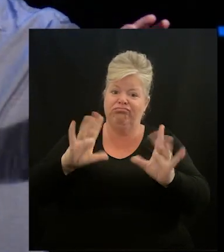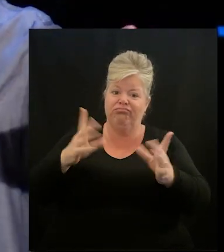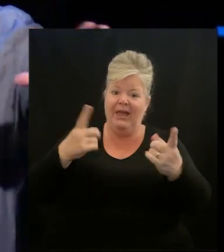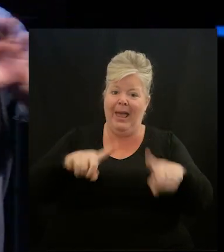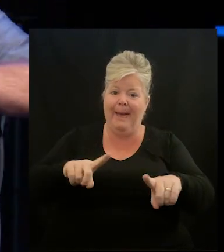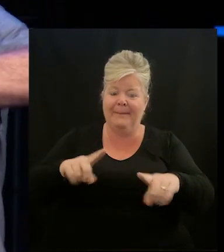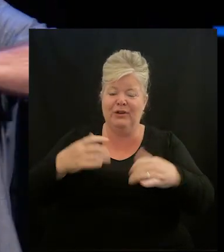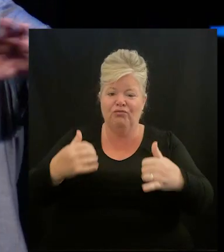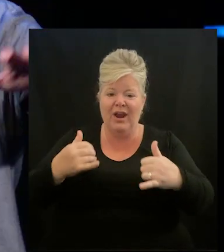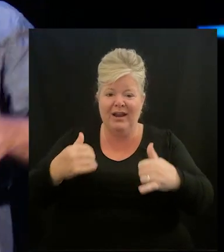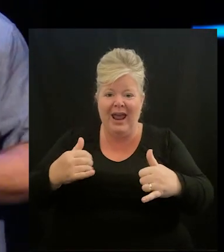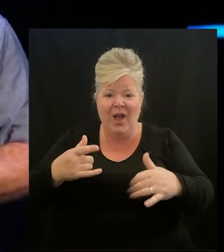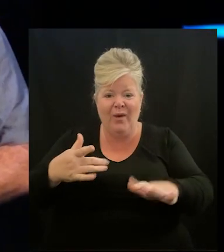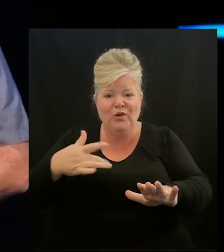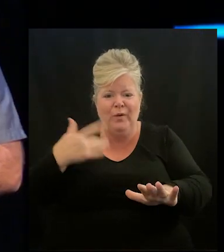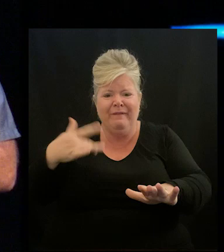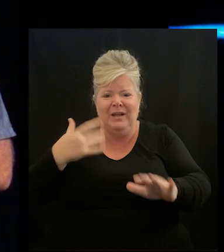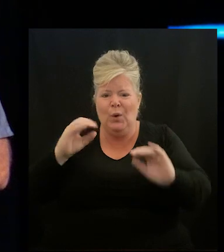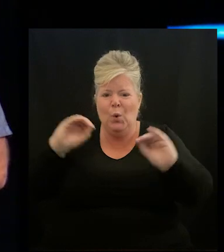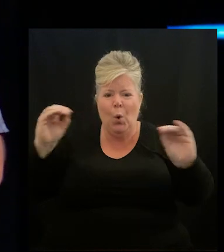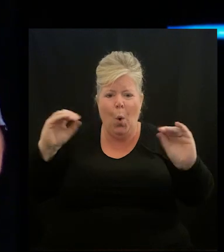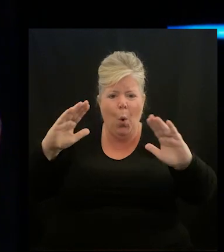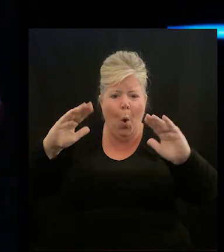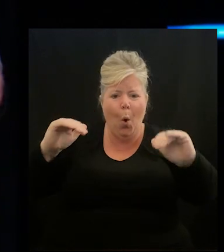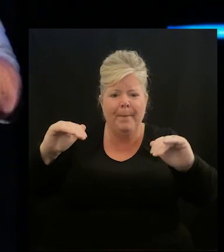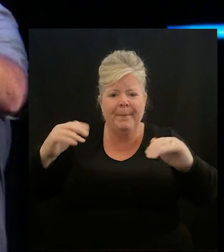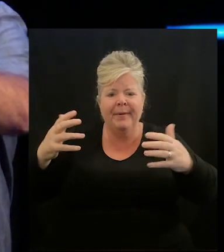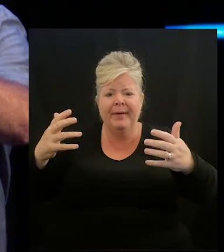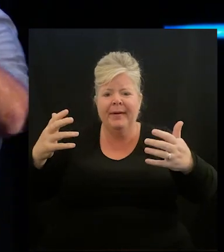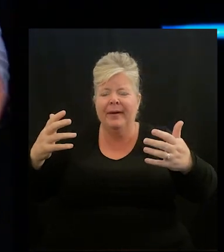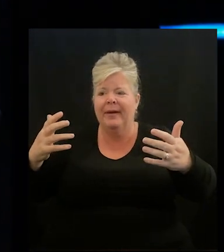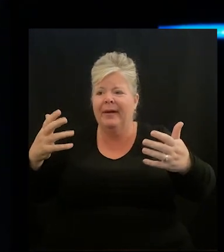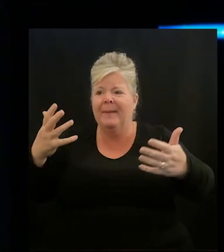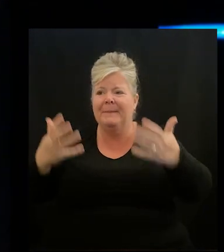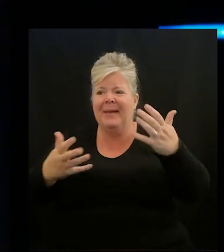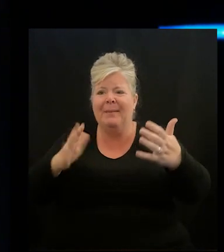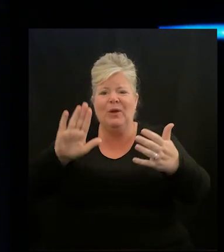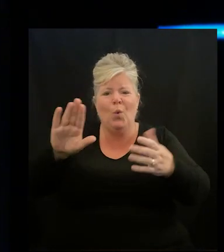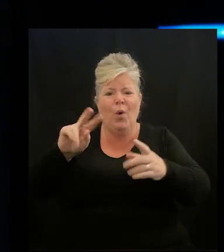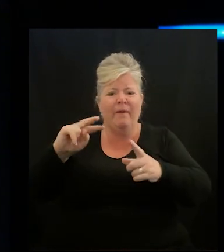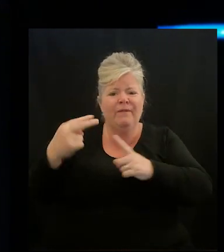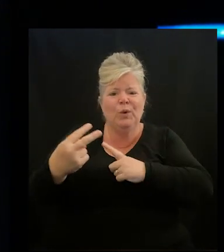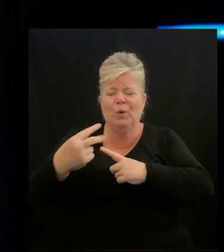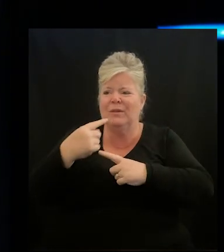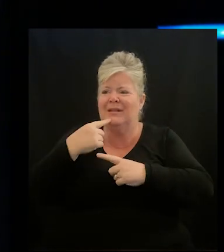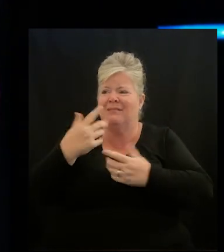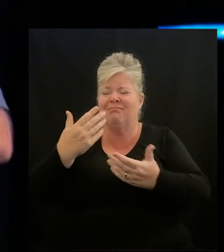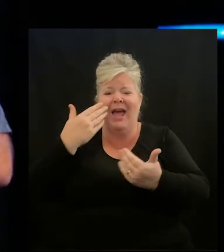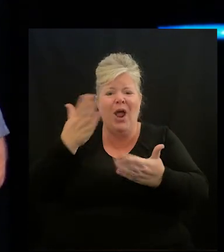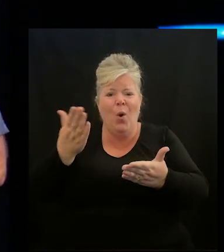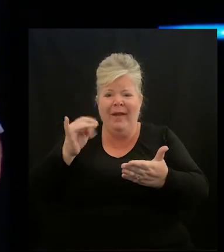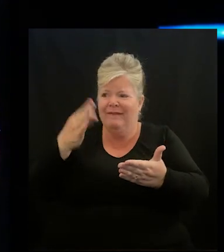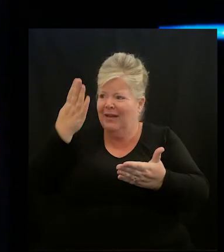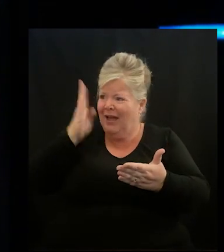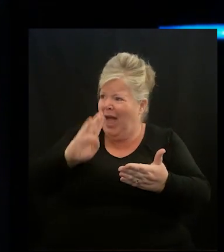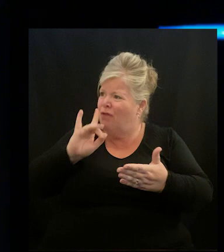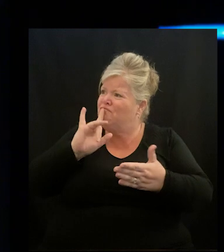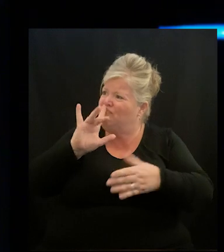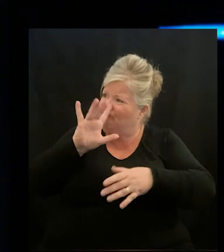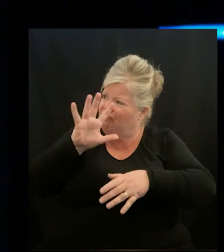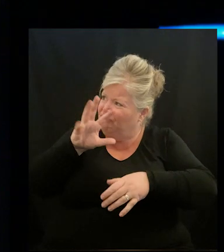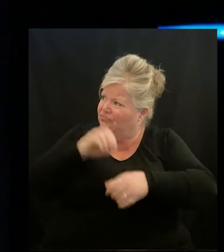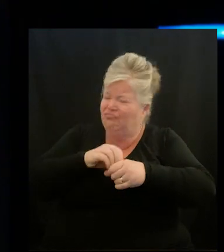and you're looking at this as a completely hopeless situation, and you're looking at it from the standpoint that I don't know if God is in this or